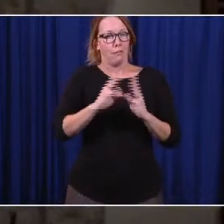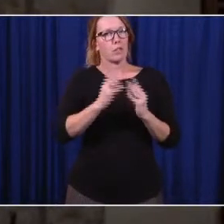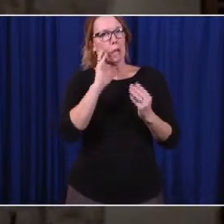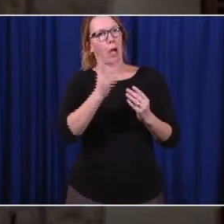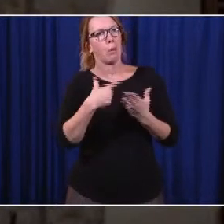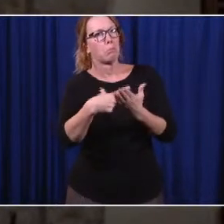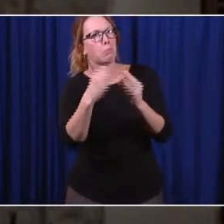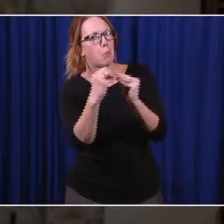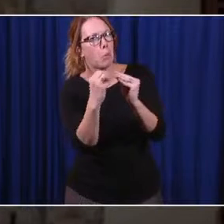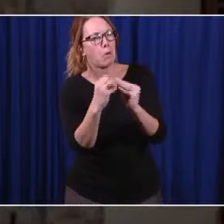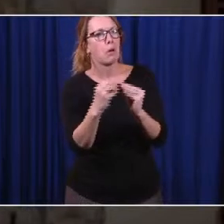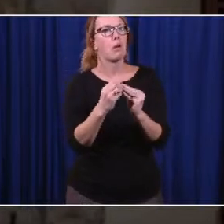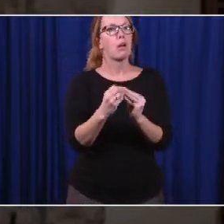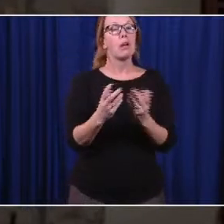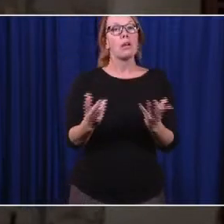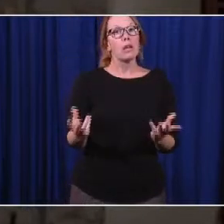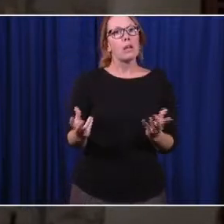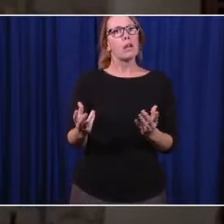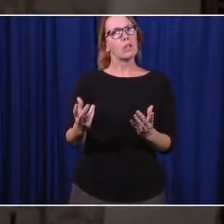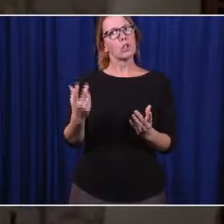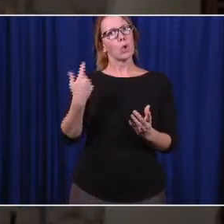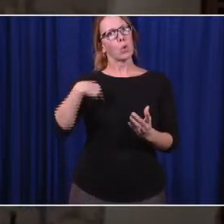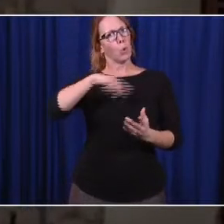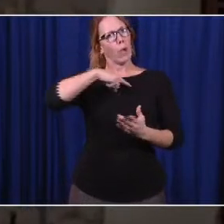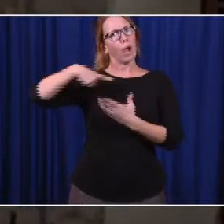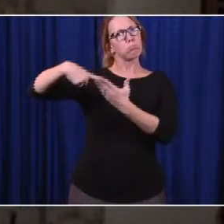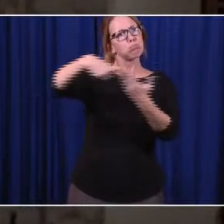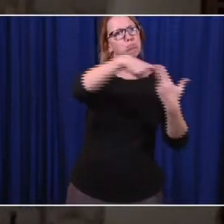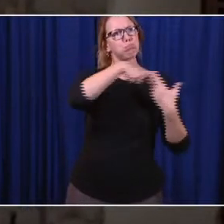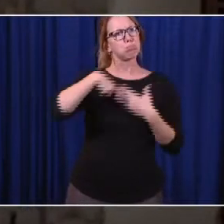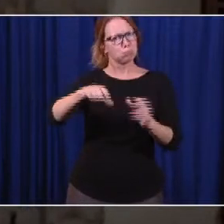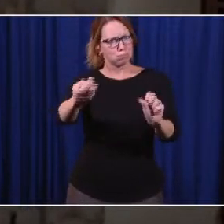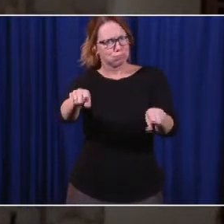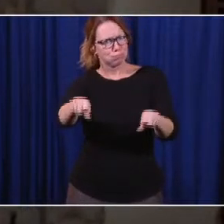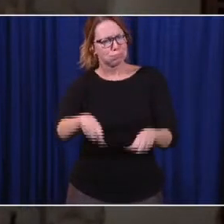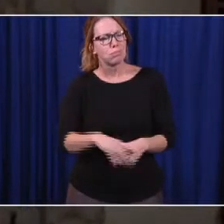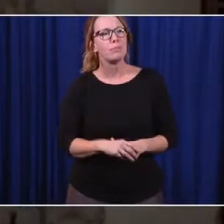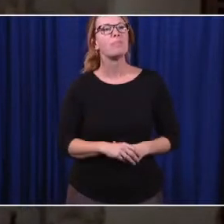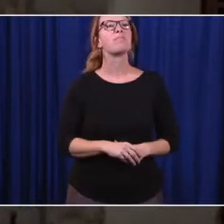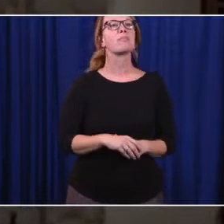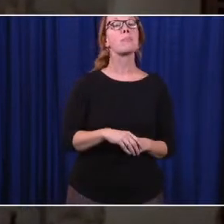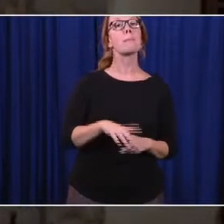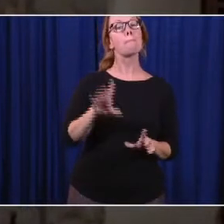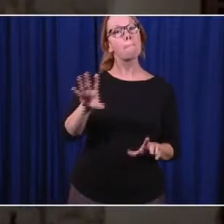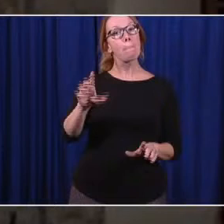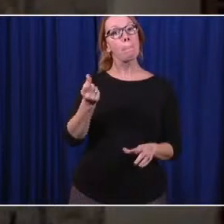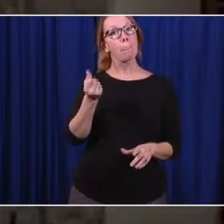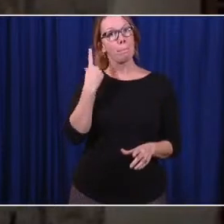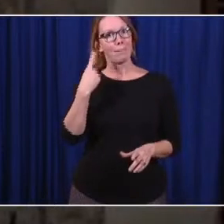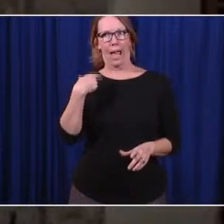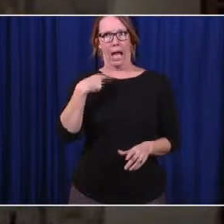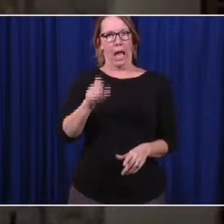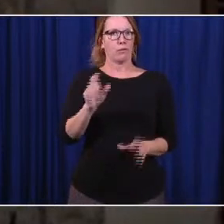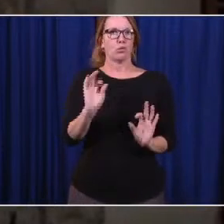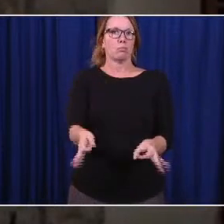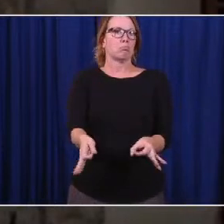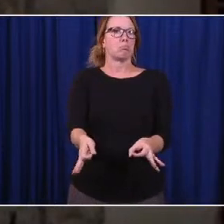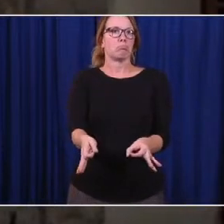that, we don't consult, we don't talk. But I have to make these decisions,